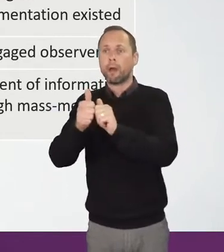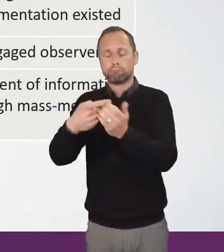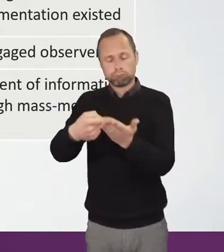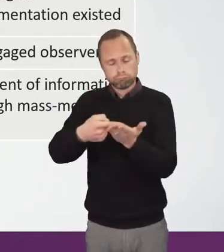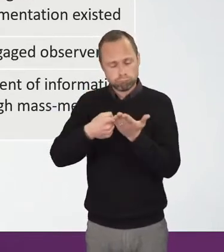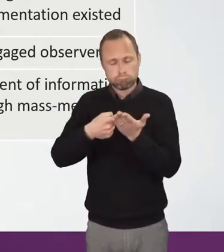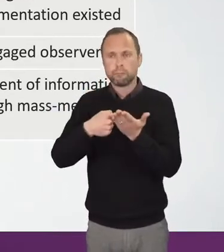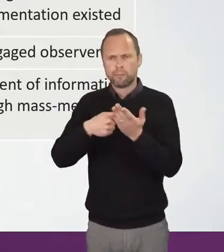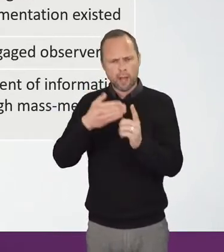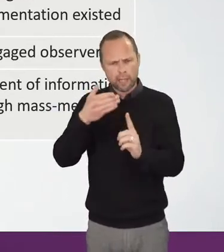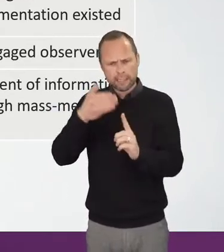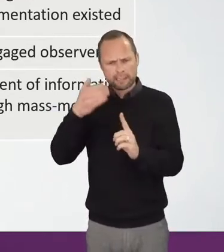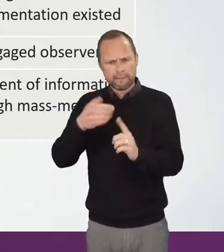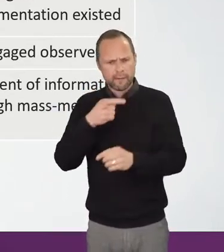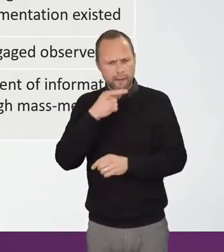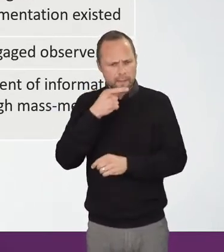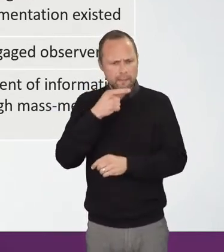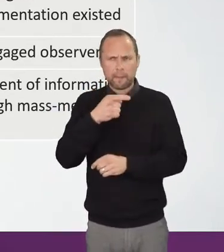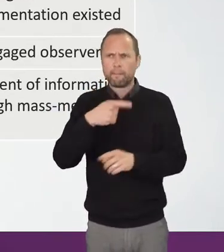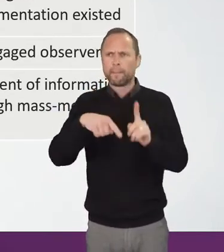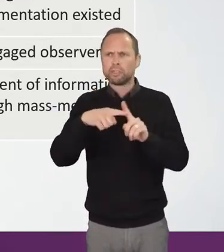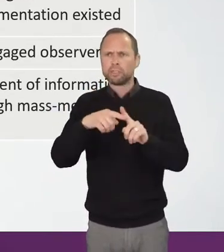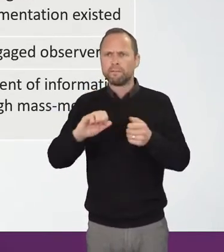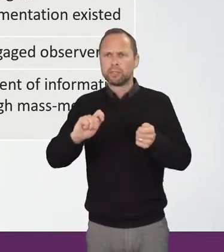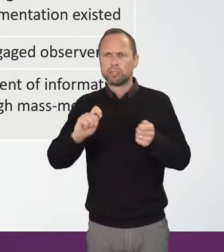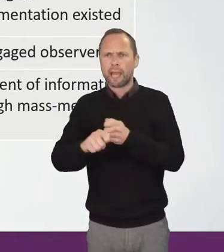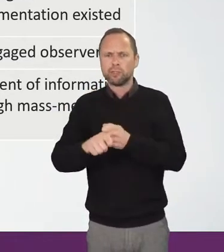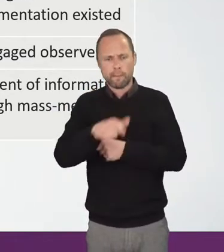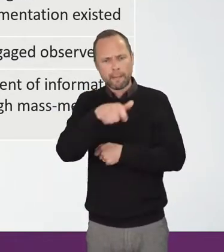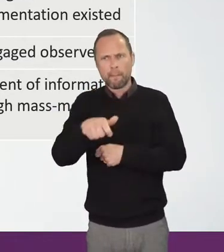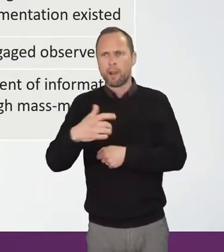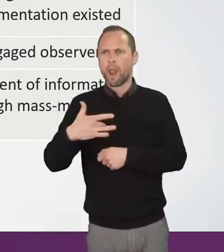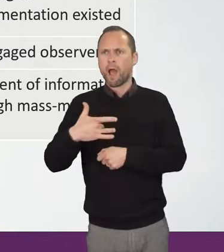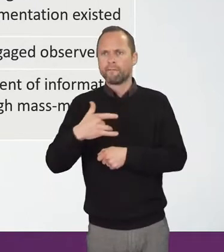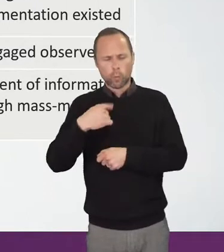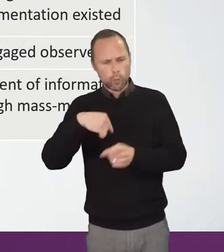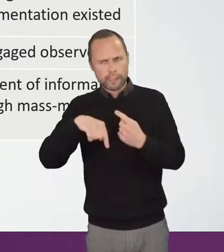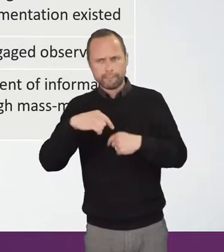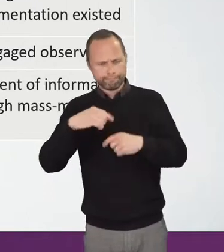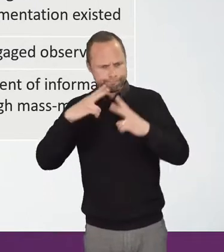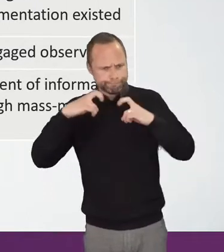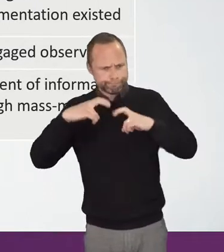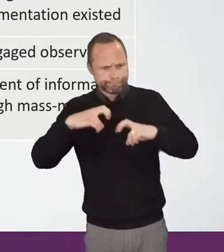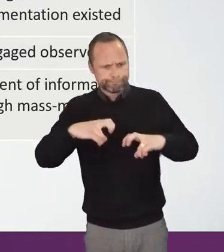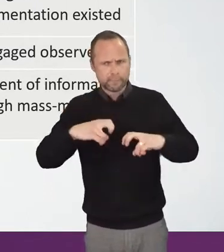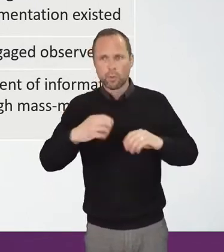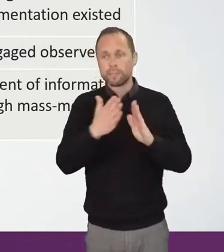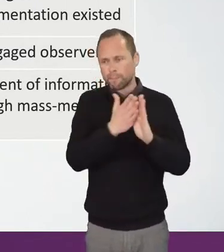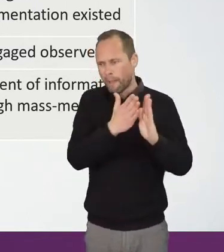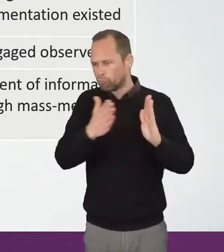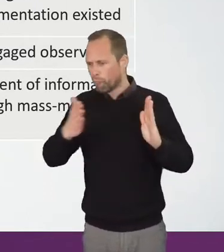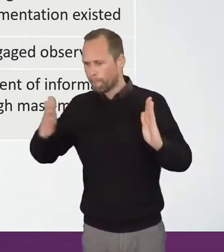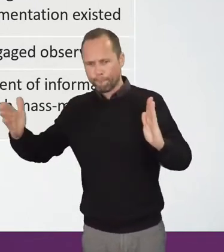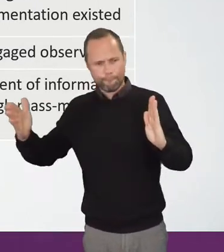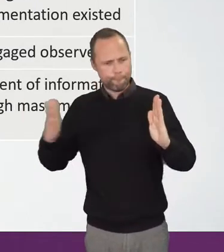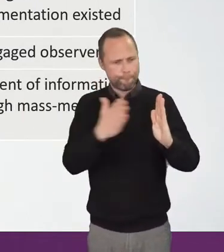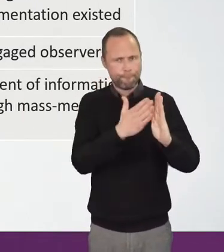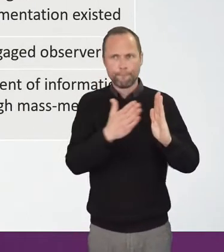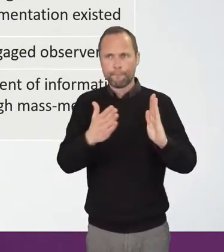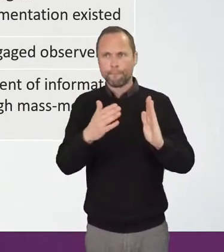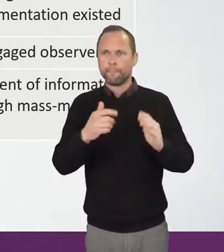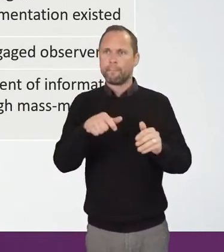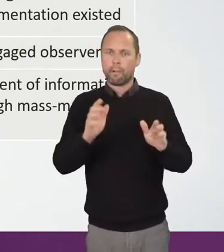some contribution towards a change in someone's life. And so the spectrum goes all the way across